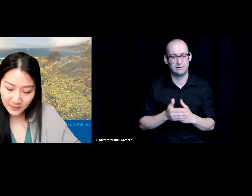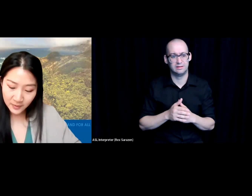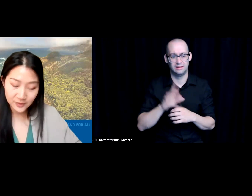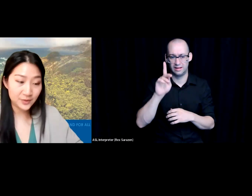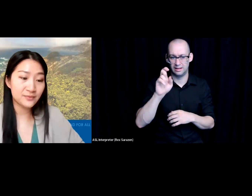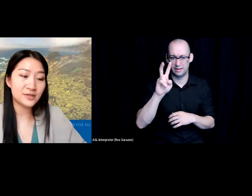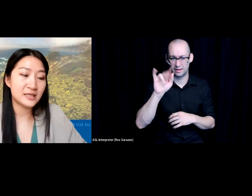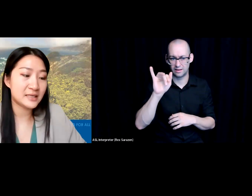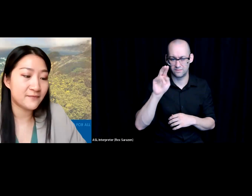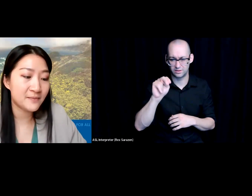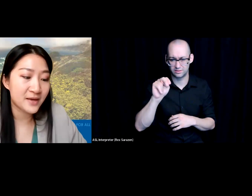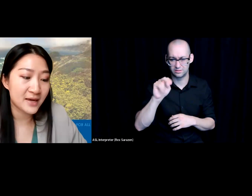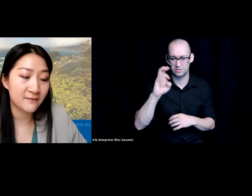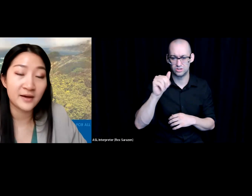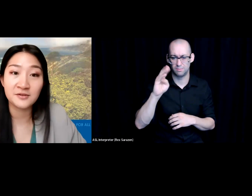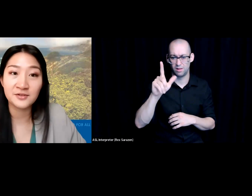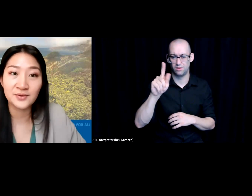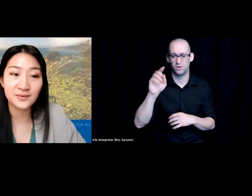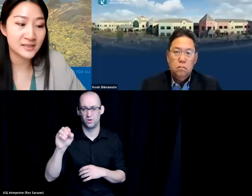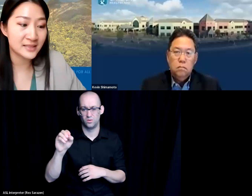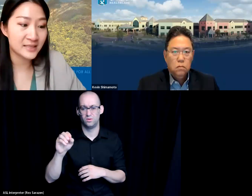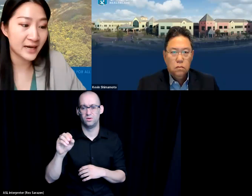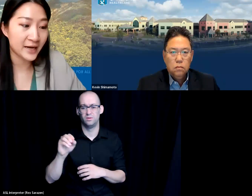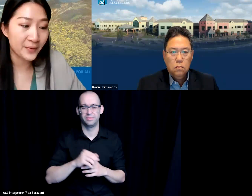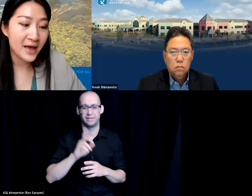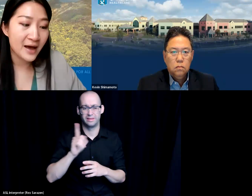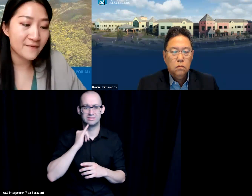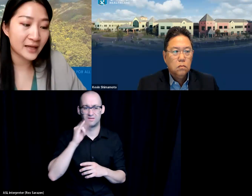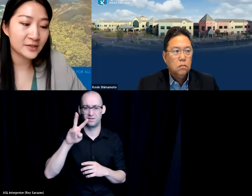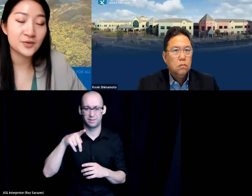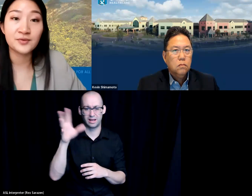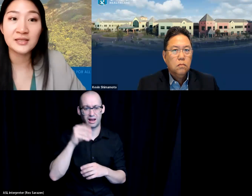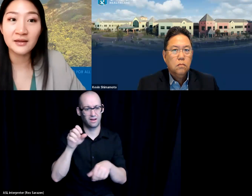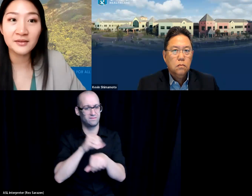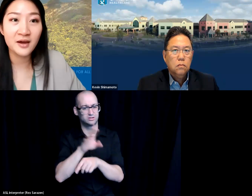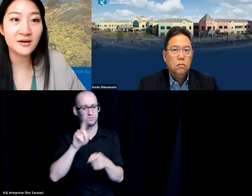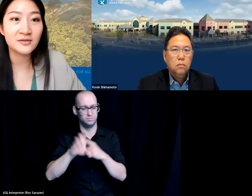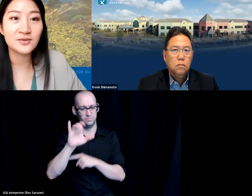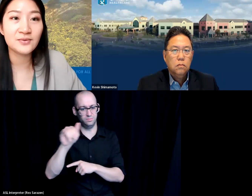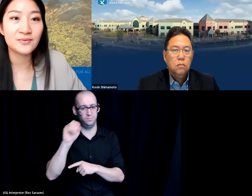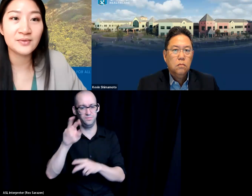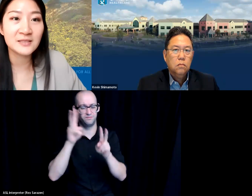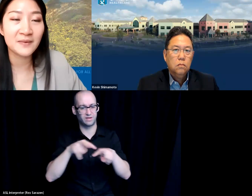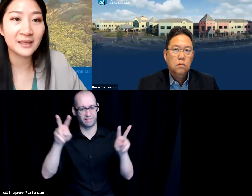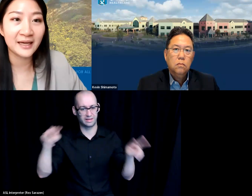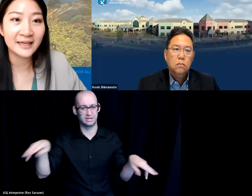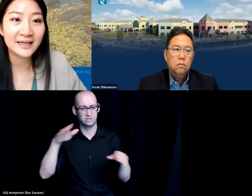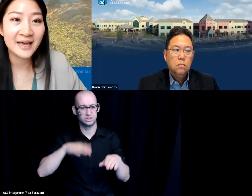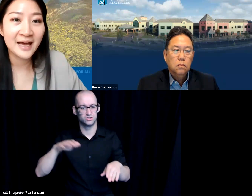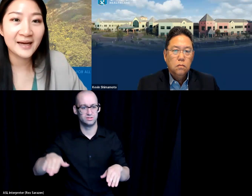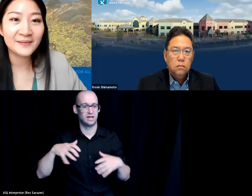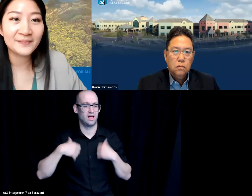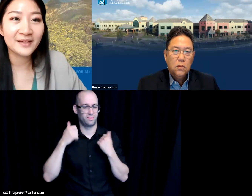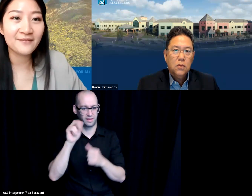Kevin Shimamoto. He's a VP and advisor to the CIO of Valley Children's Healthcare to the